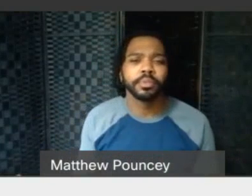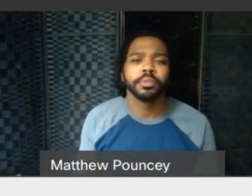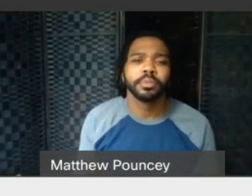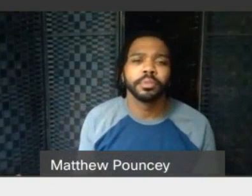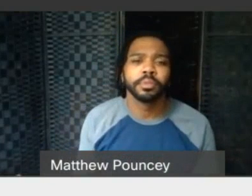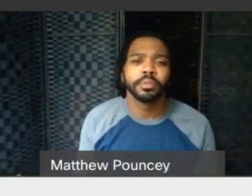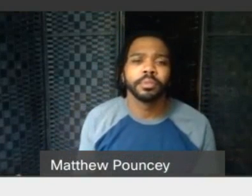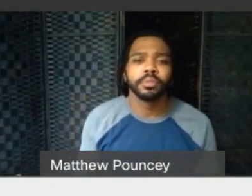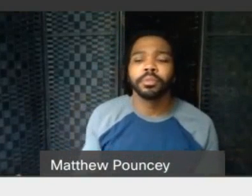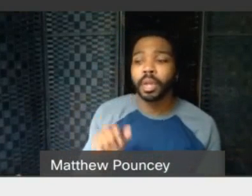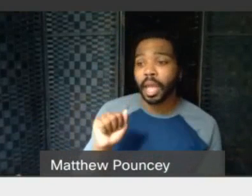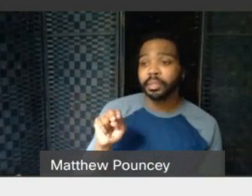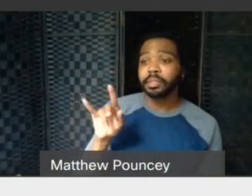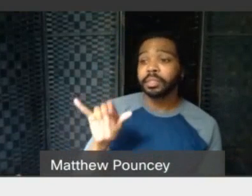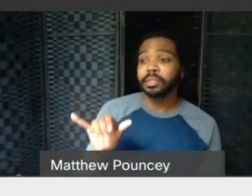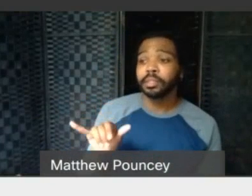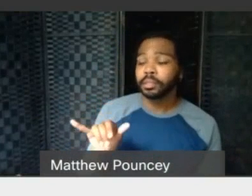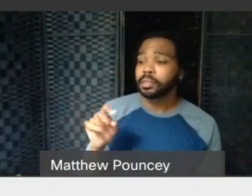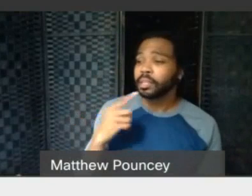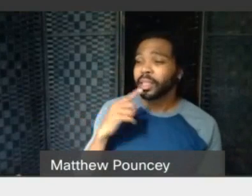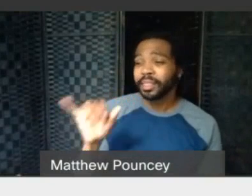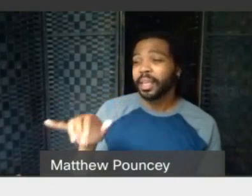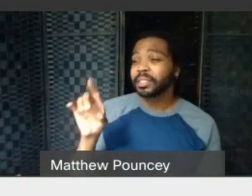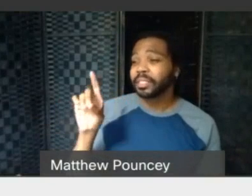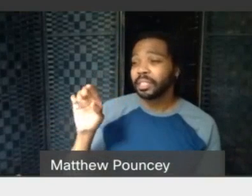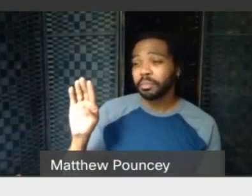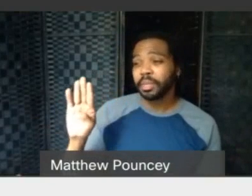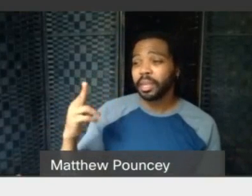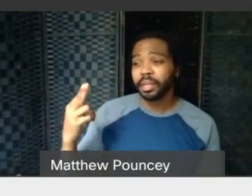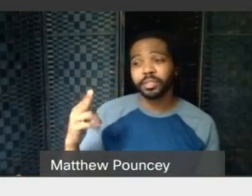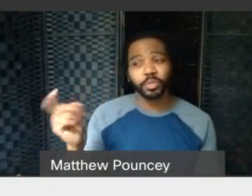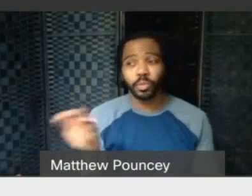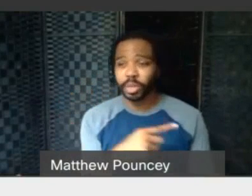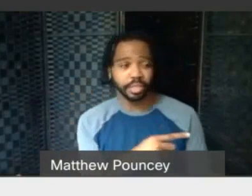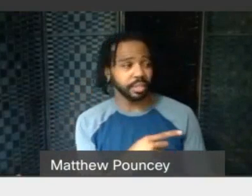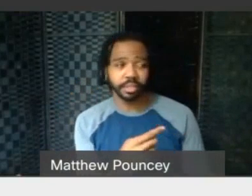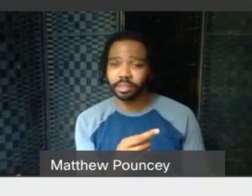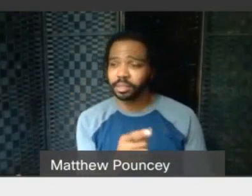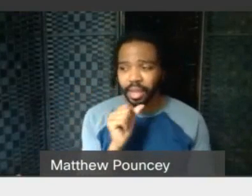Quite frankly, that's a DBH question, and they're not here with us.